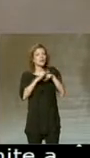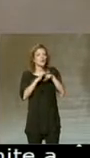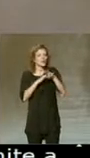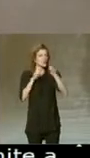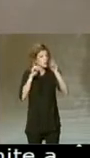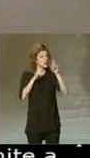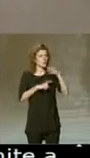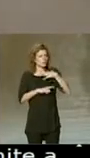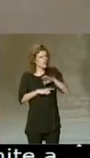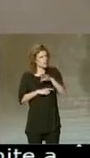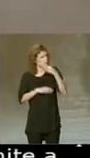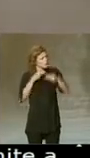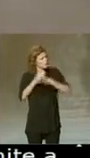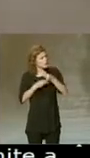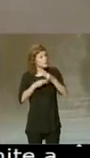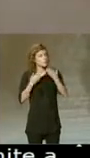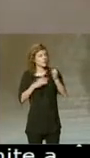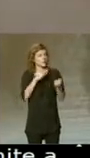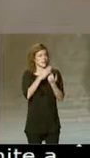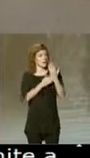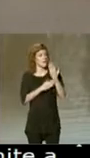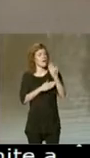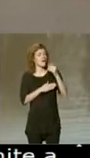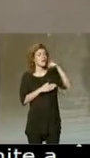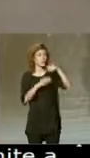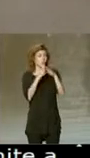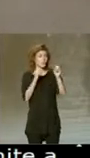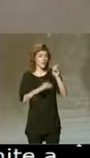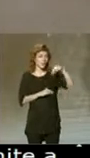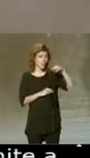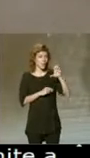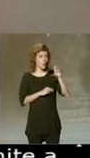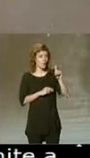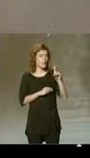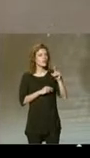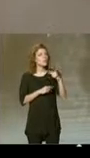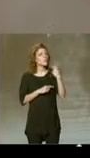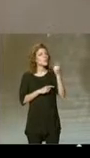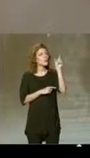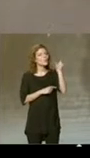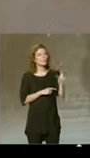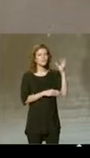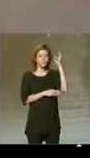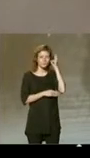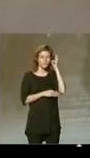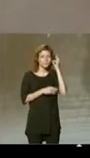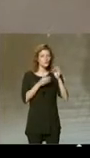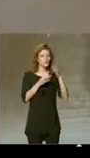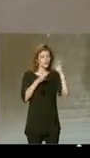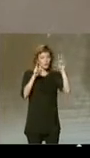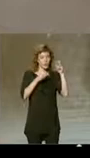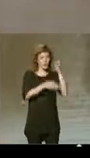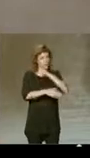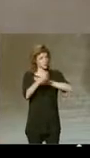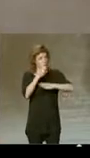they will allow them to access this teaching resources. We have a